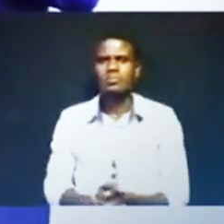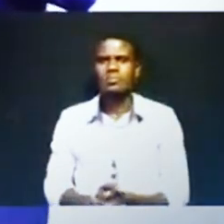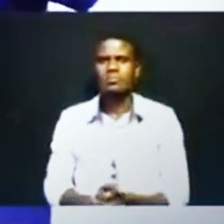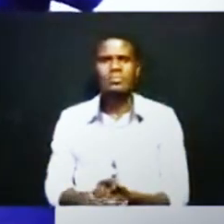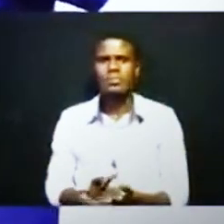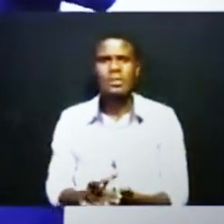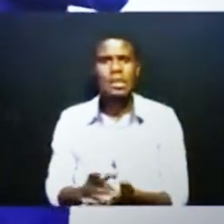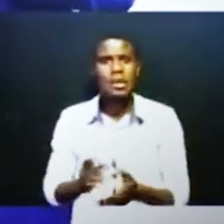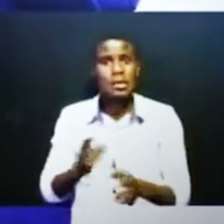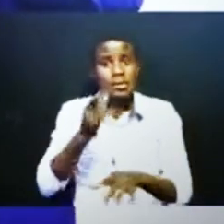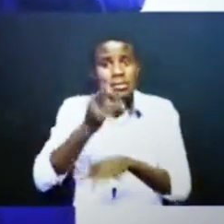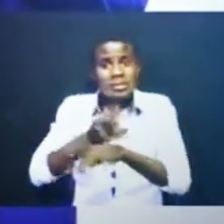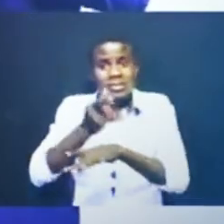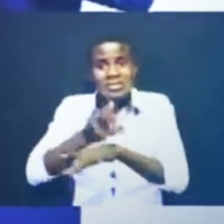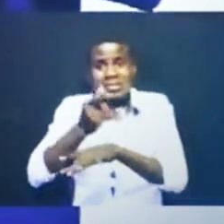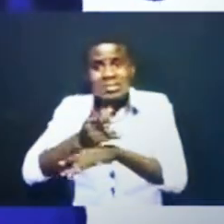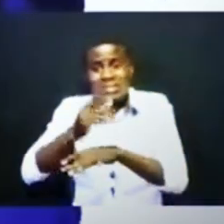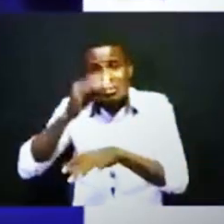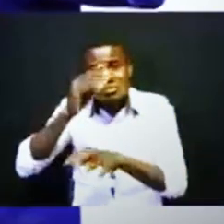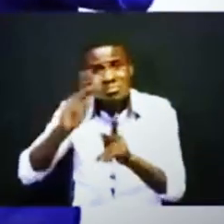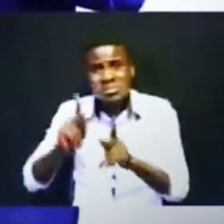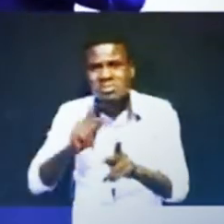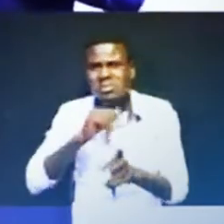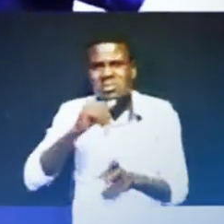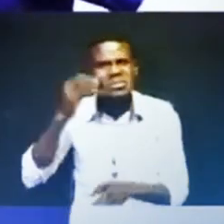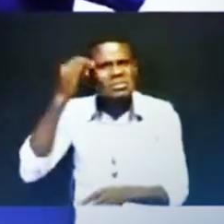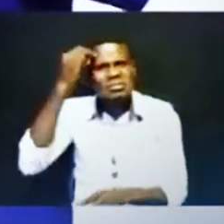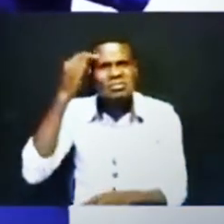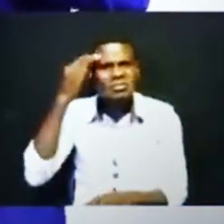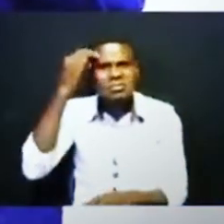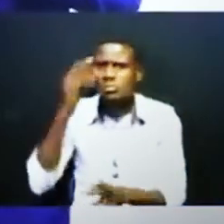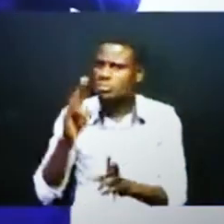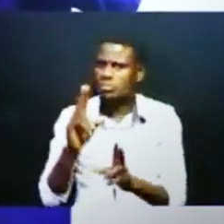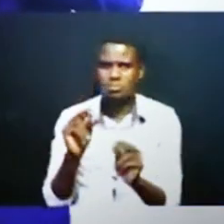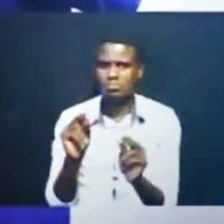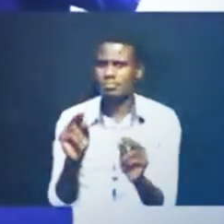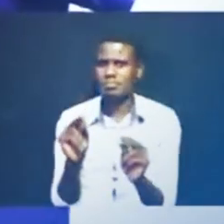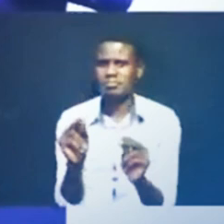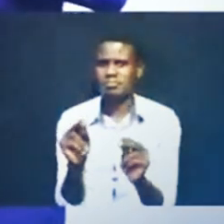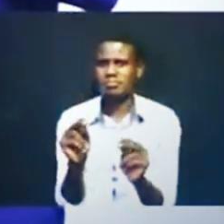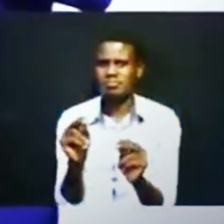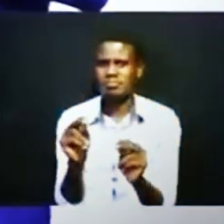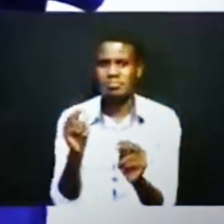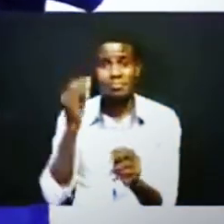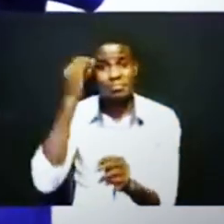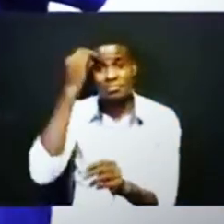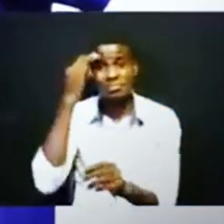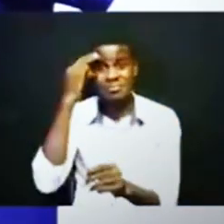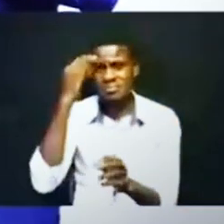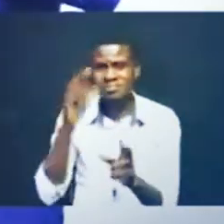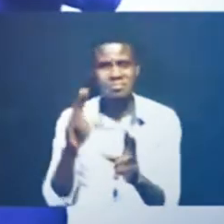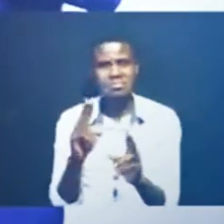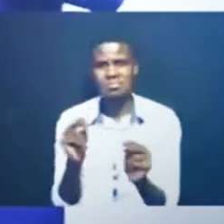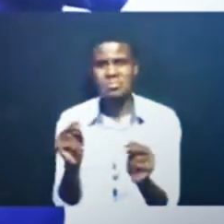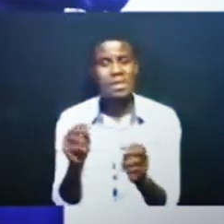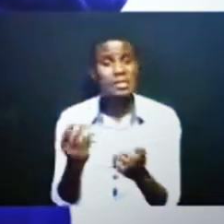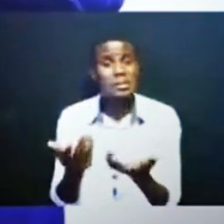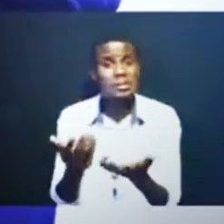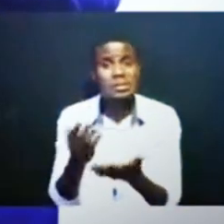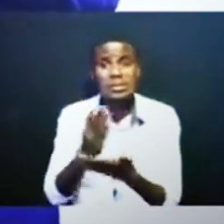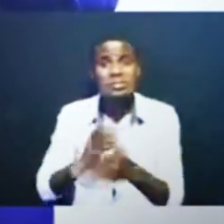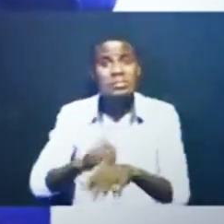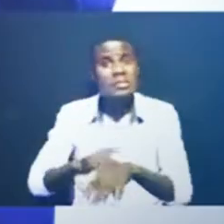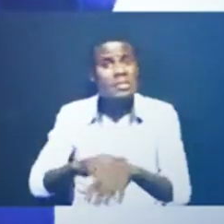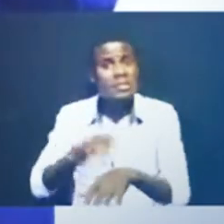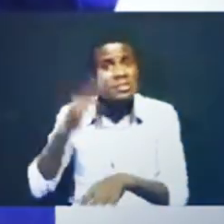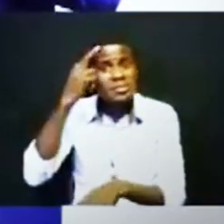not mad. Hey, woman, one bro pano, one bra bono, wa waribe. And they drink for many reasons. Now,